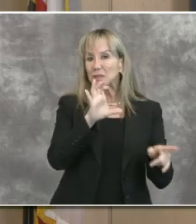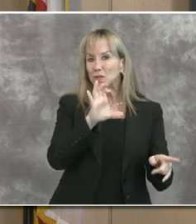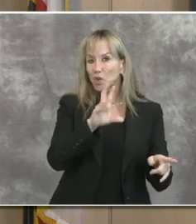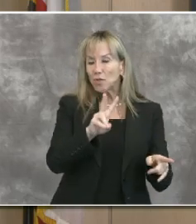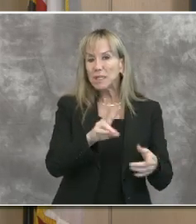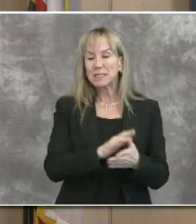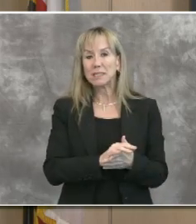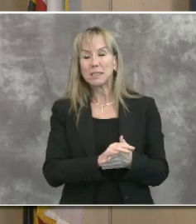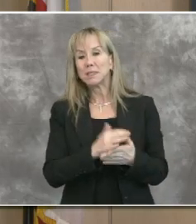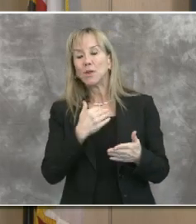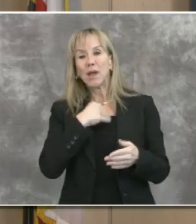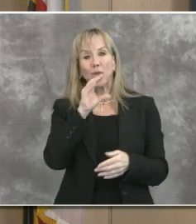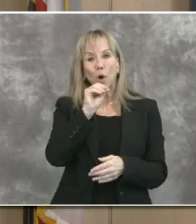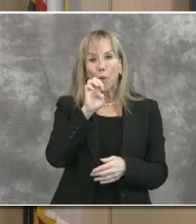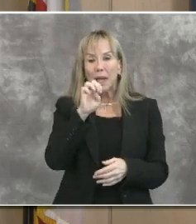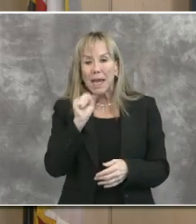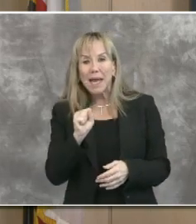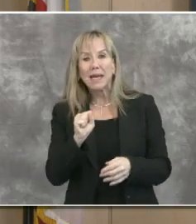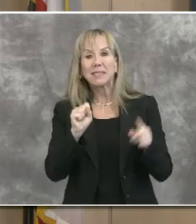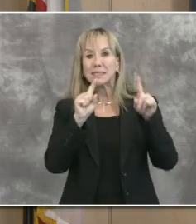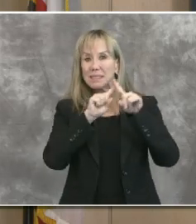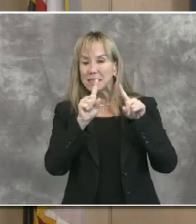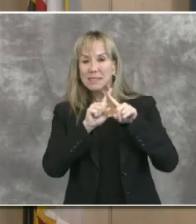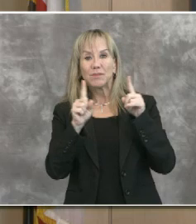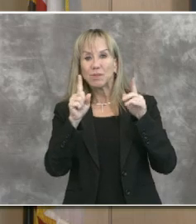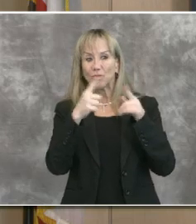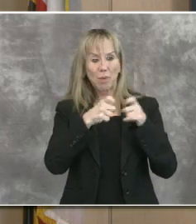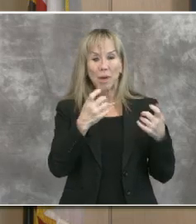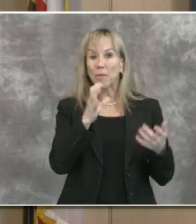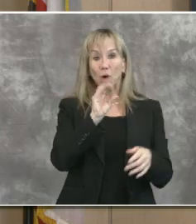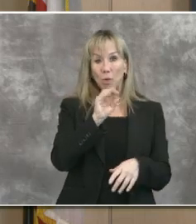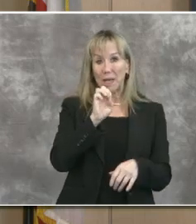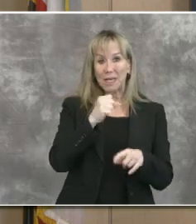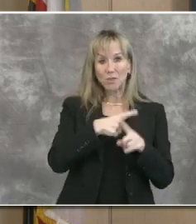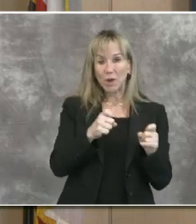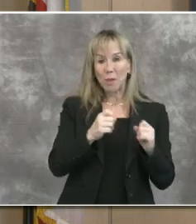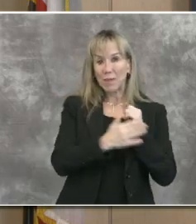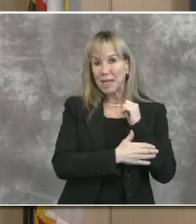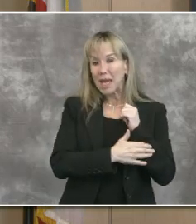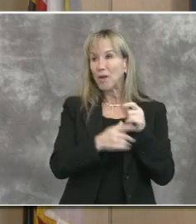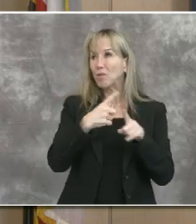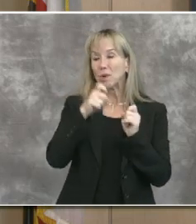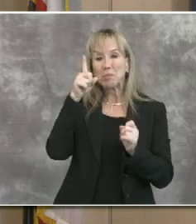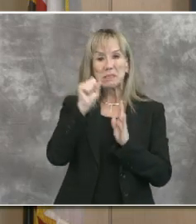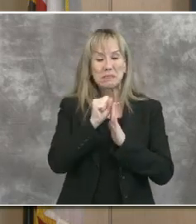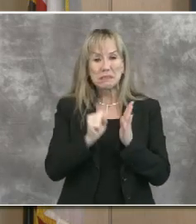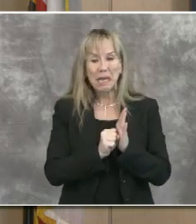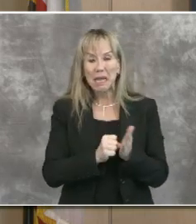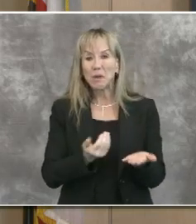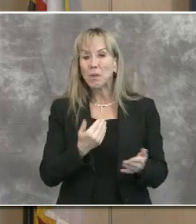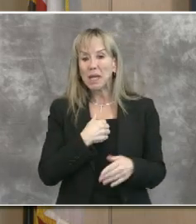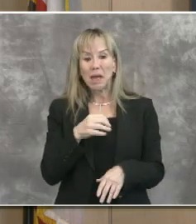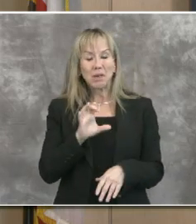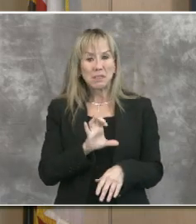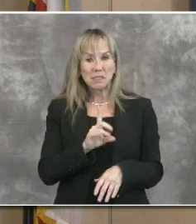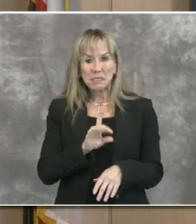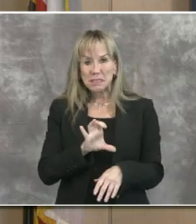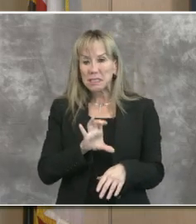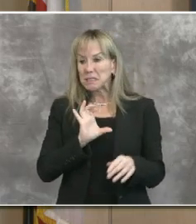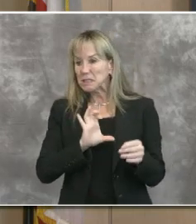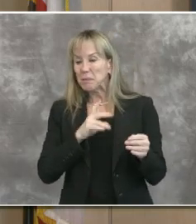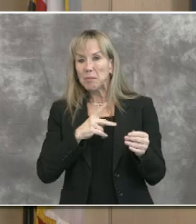Services, Office of Emergency Services from the county and from the state, the CDC, CBP, and